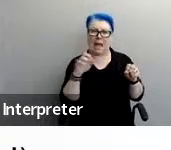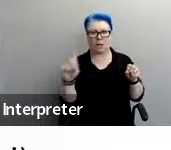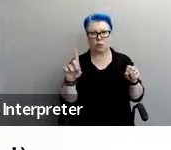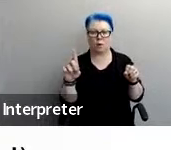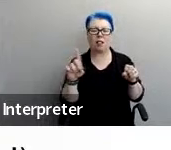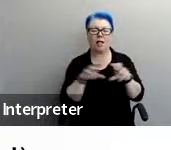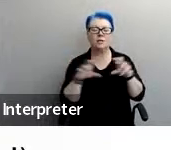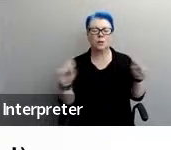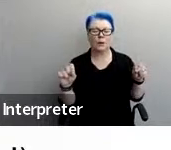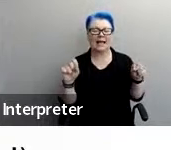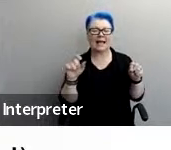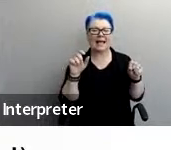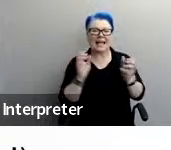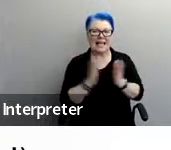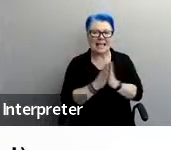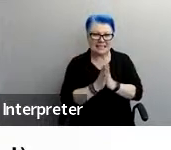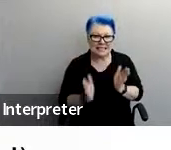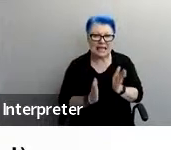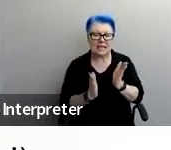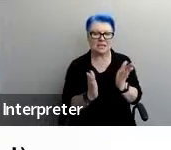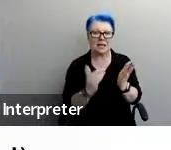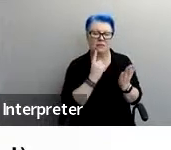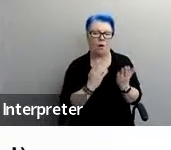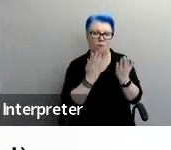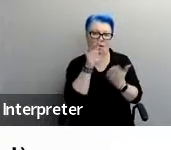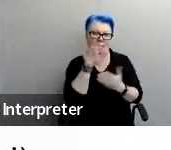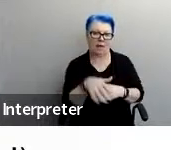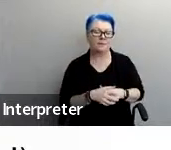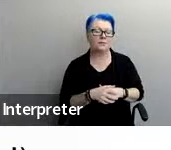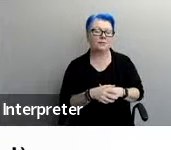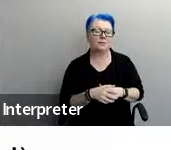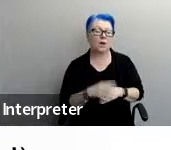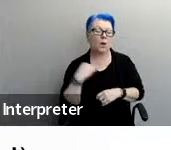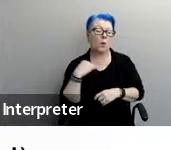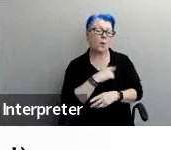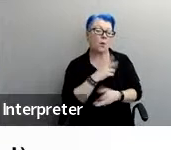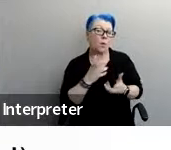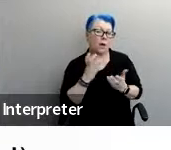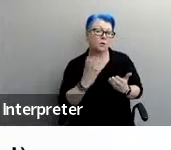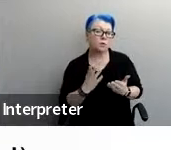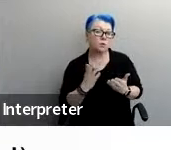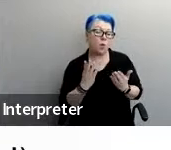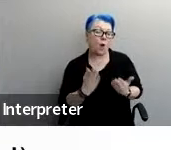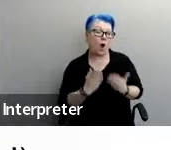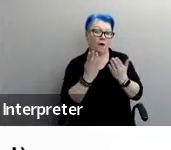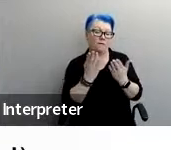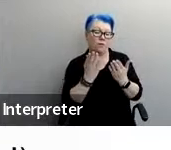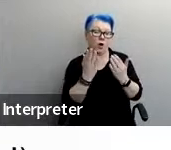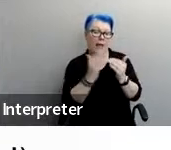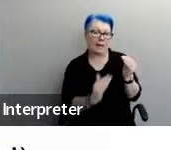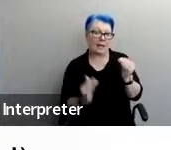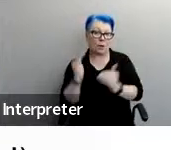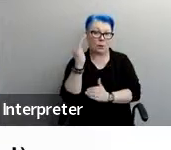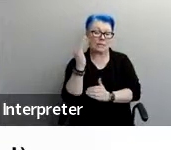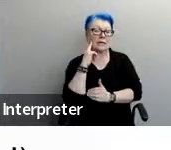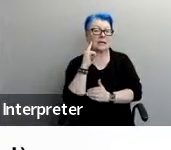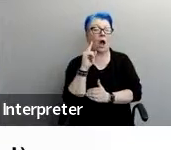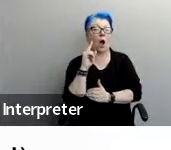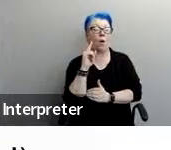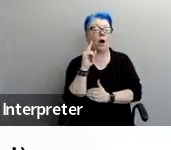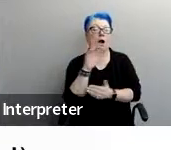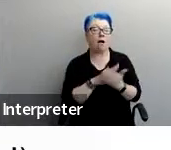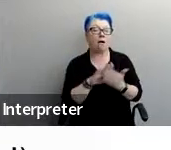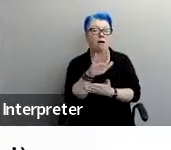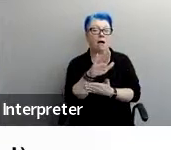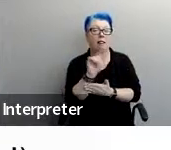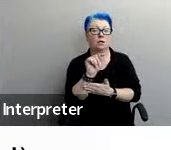not been available. And we also are going to be requesting an increase in our tuition reimbursement funding. This will be important because we